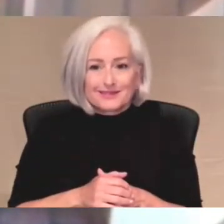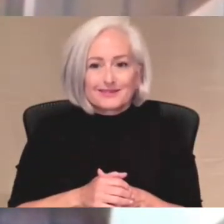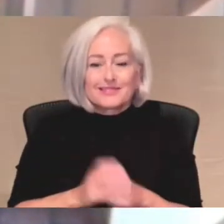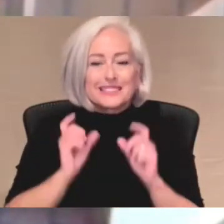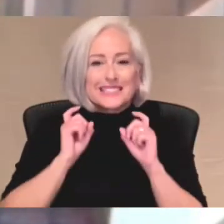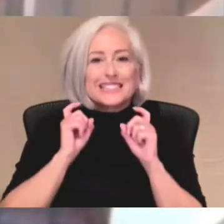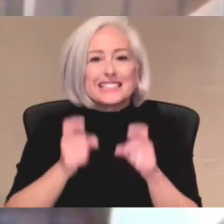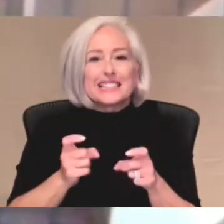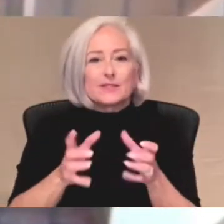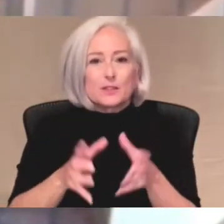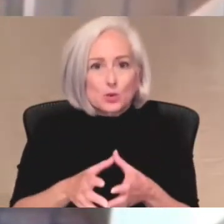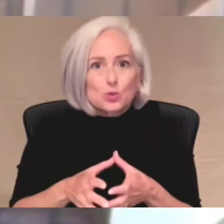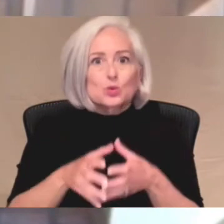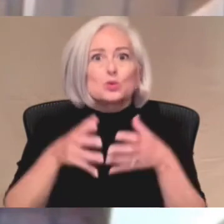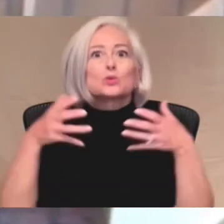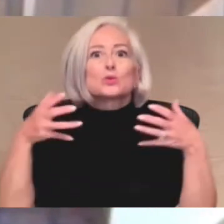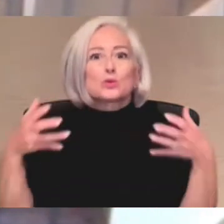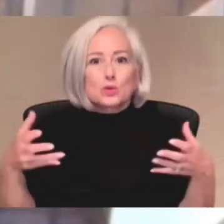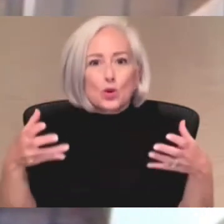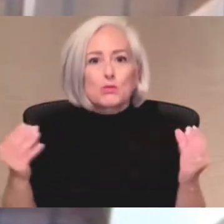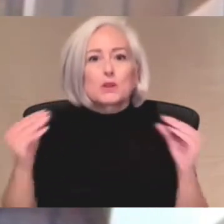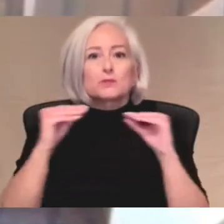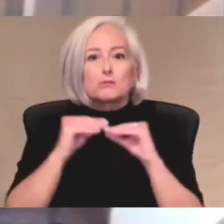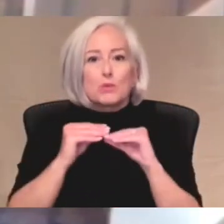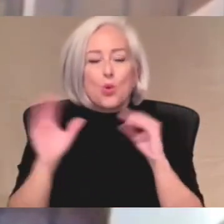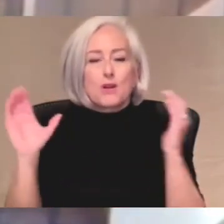much more than the